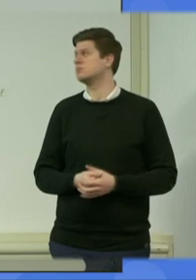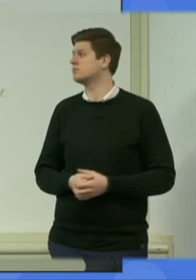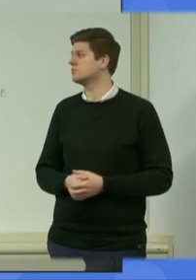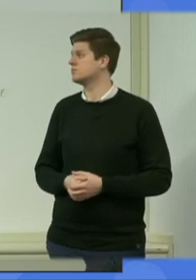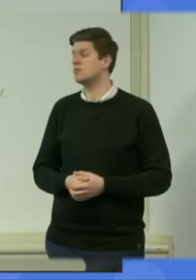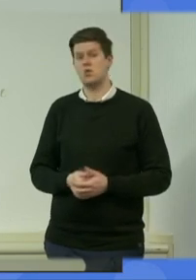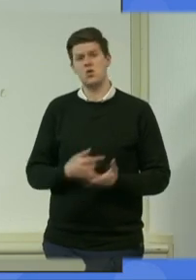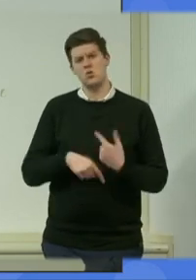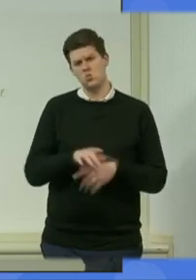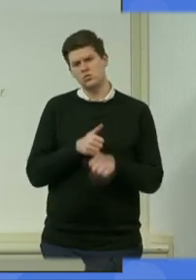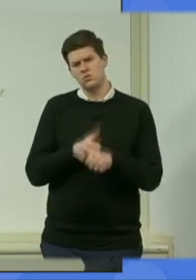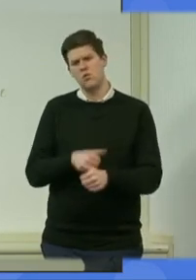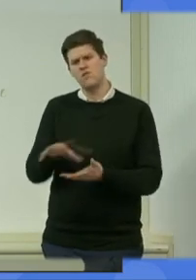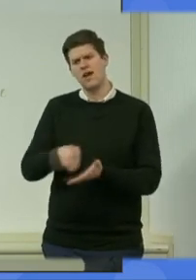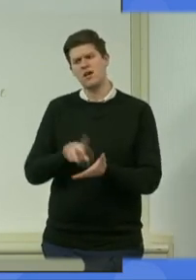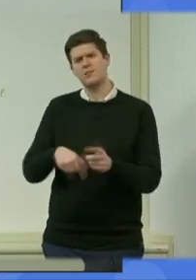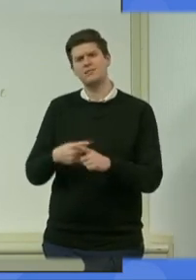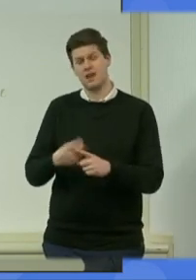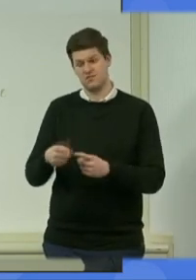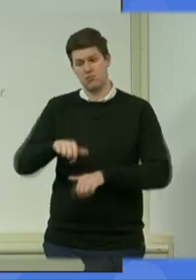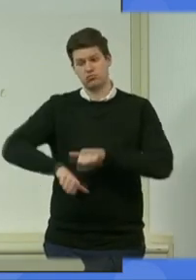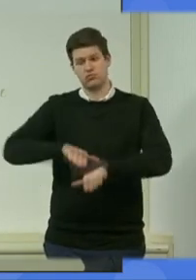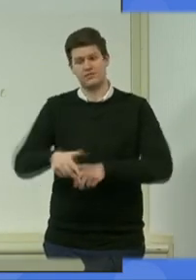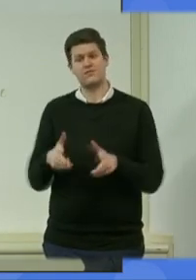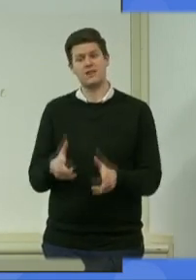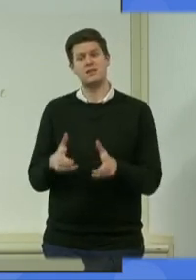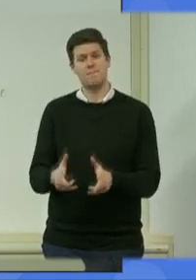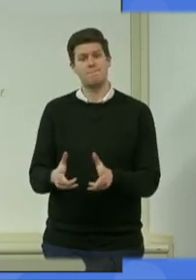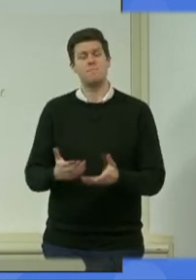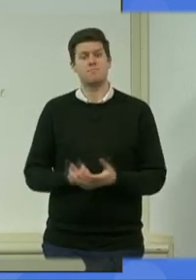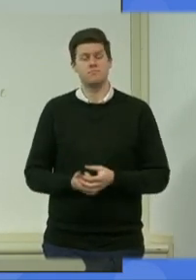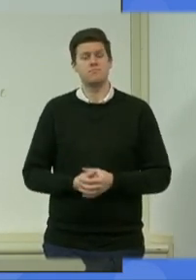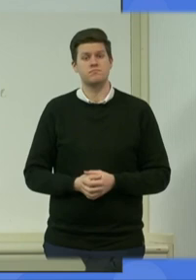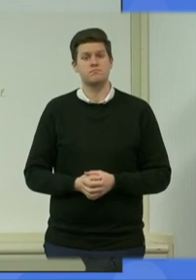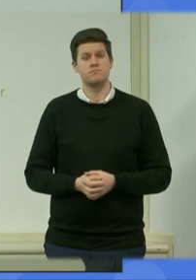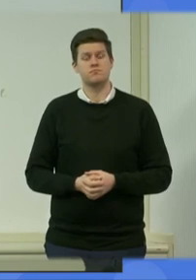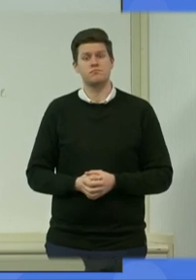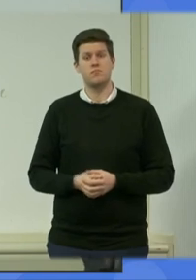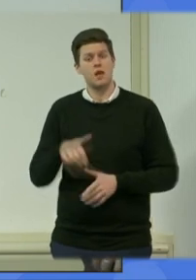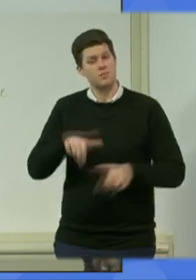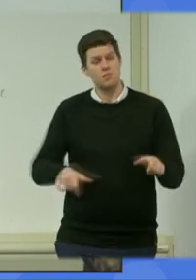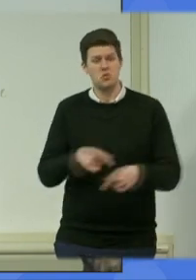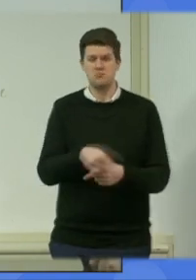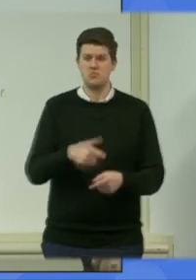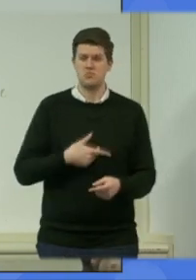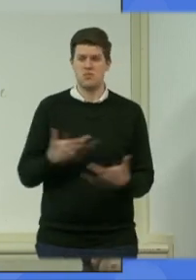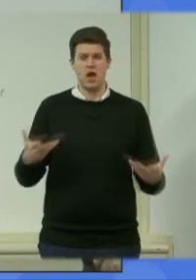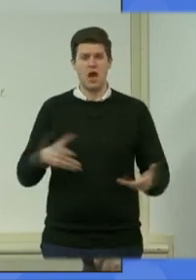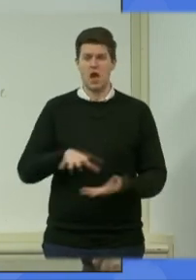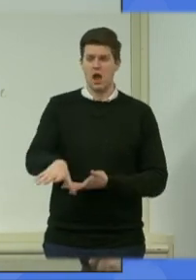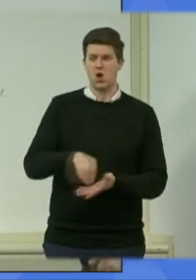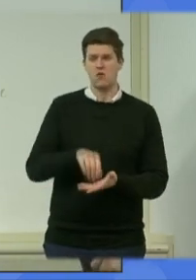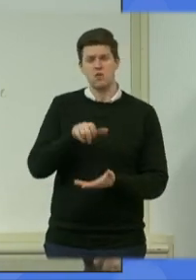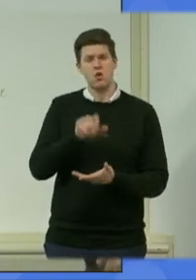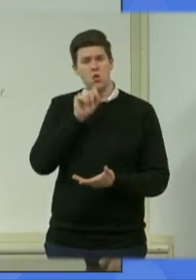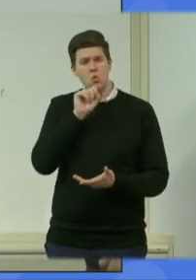quite supportive actually of a progressive system. We don't think people on very high incomes are going to change their shopping patterns